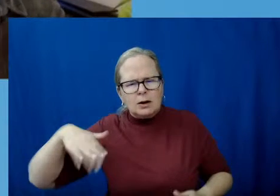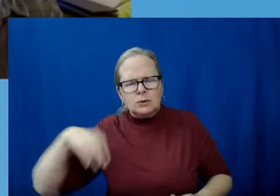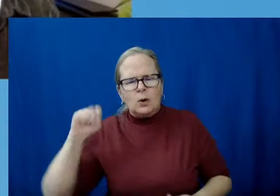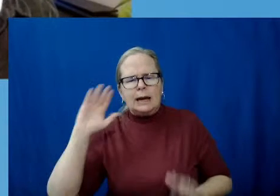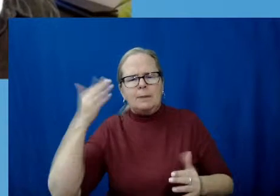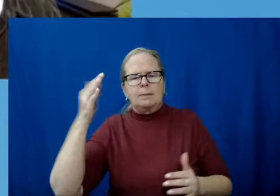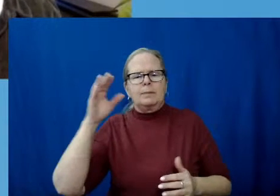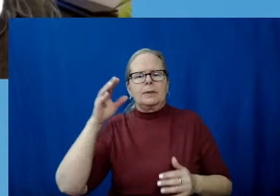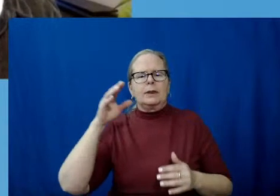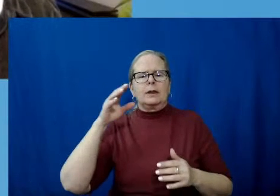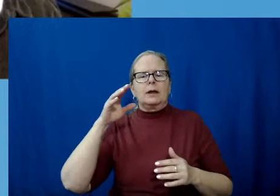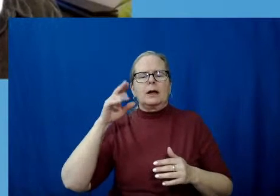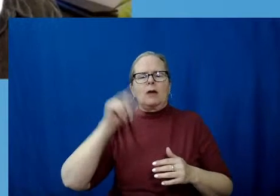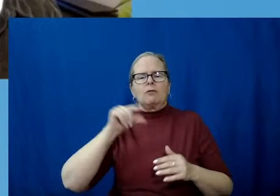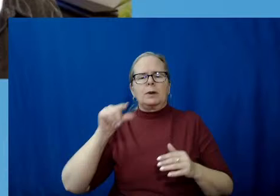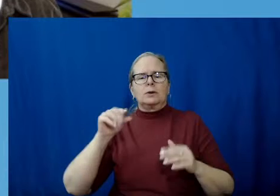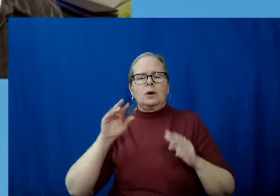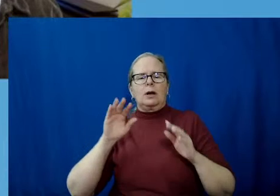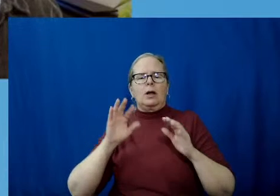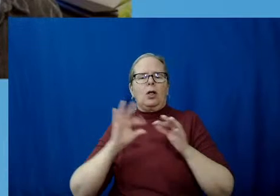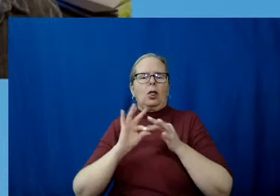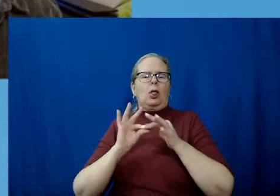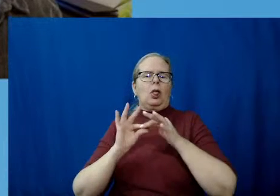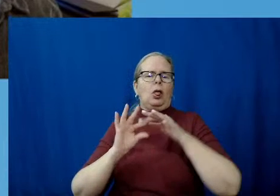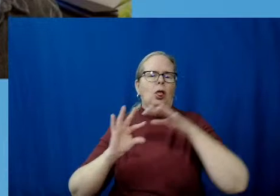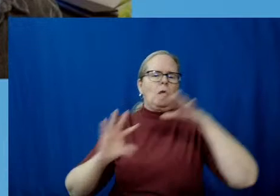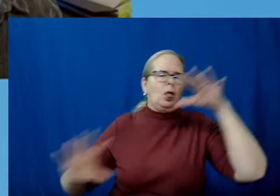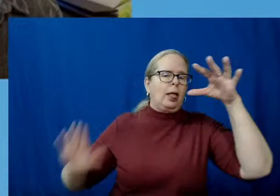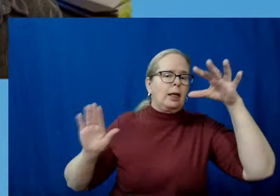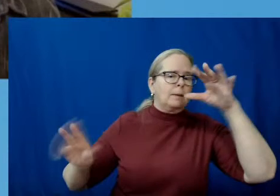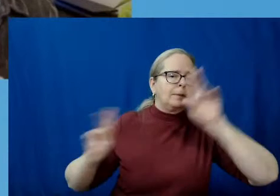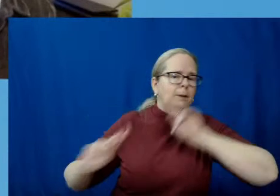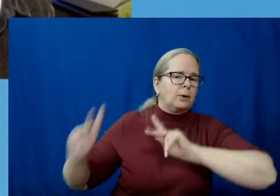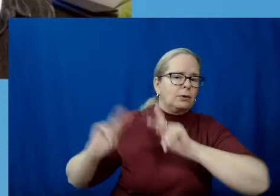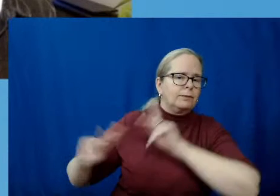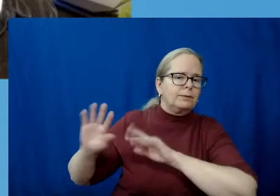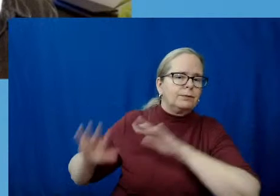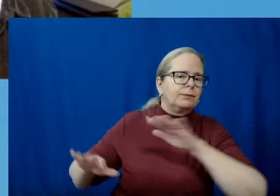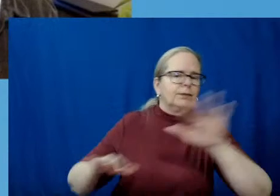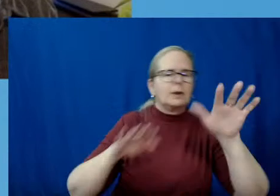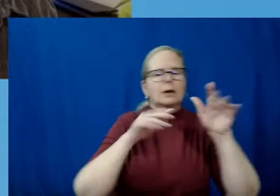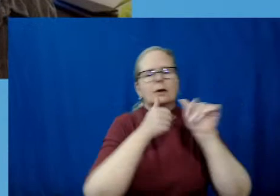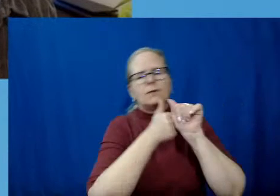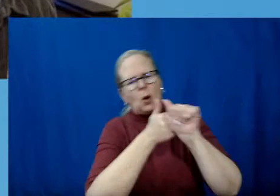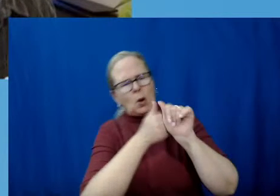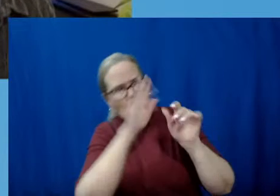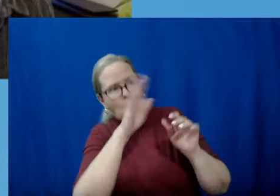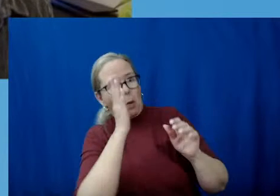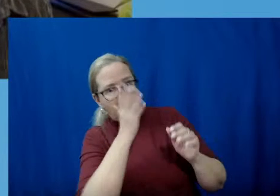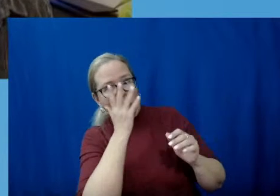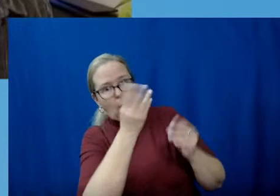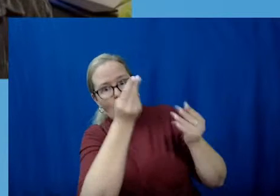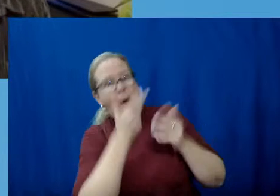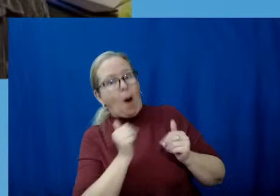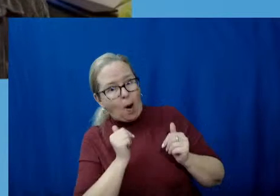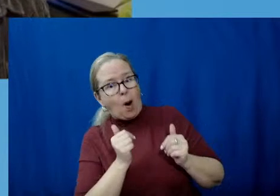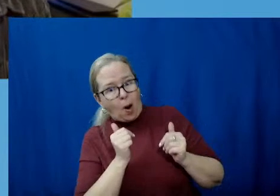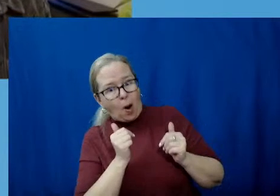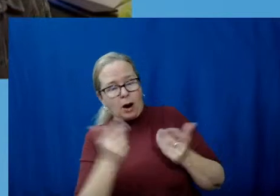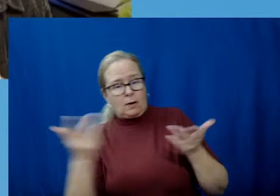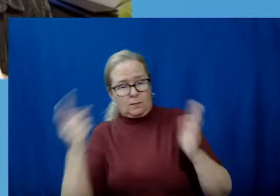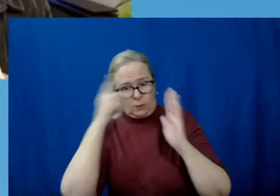have to keep my kids at home, right? Not because I don't want them to go back to school, because it's not safe for my younger daughter to go back to